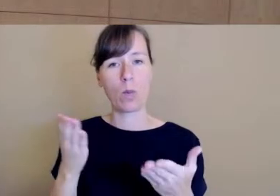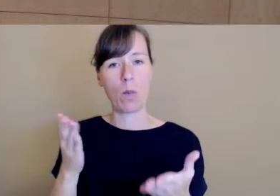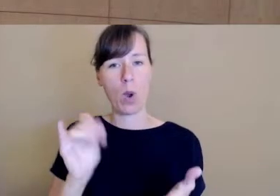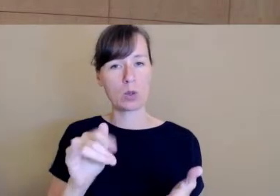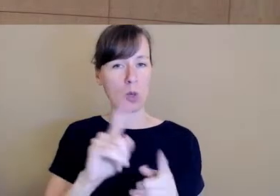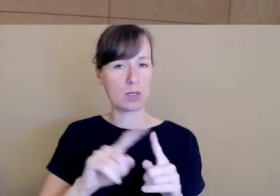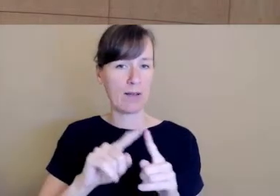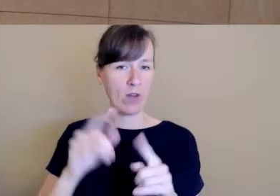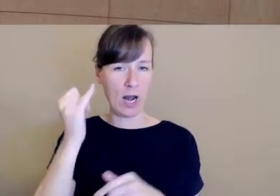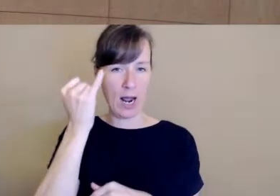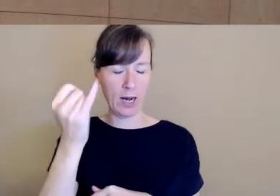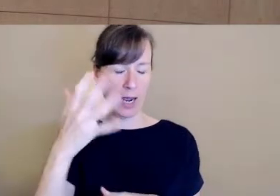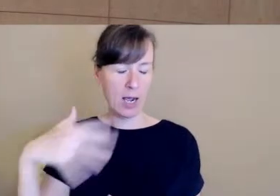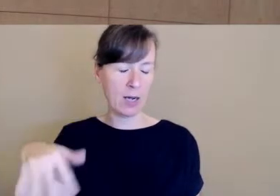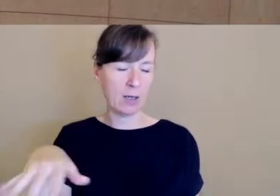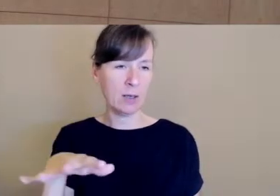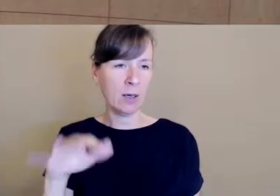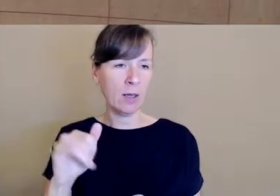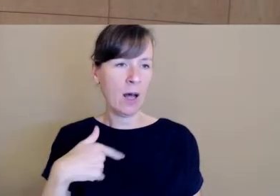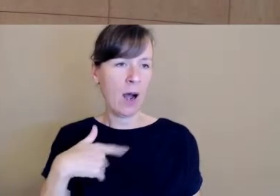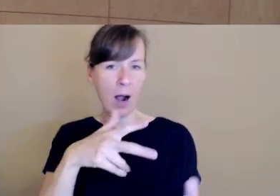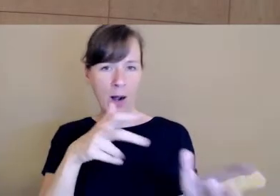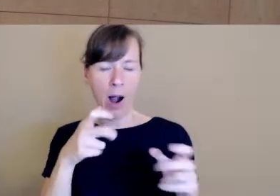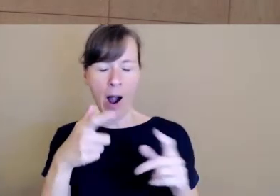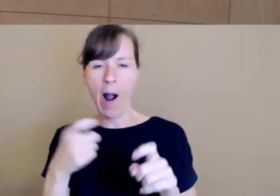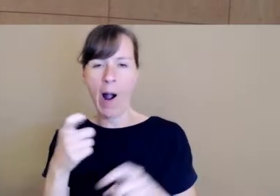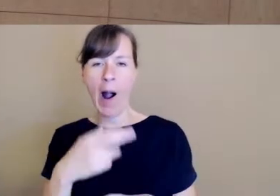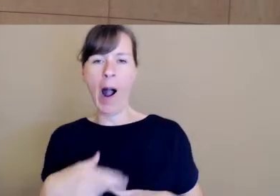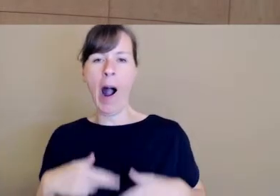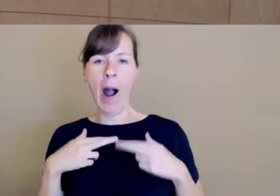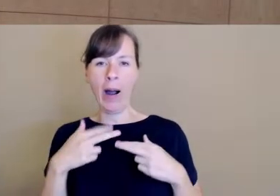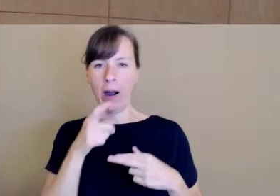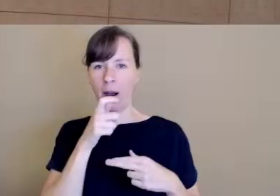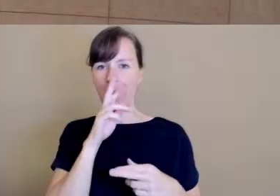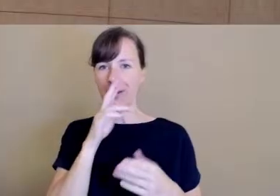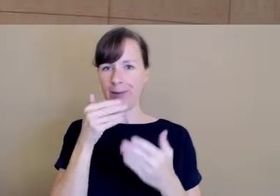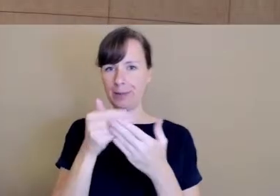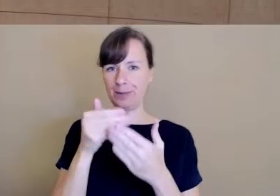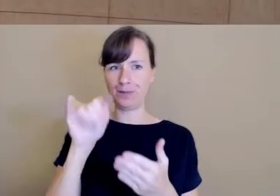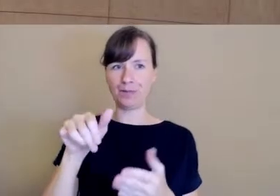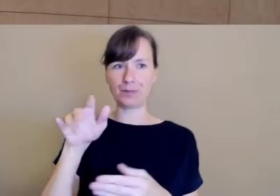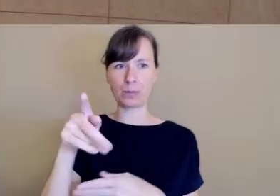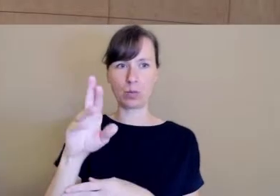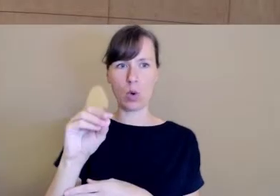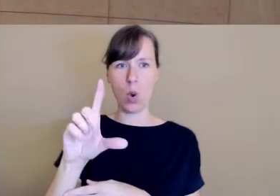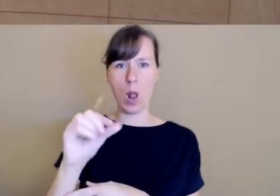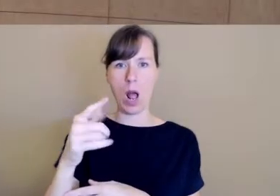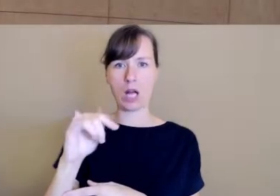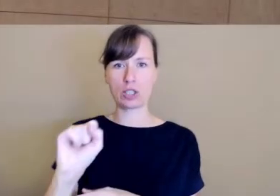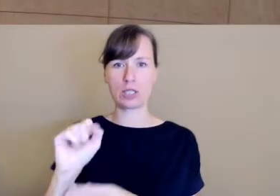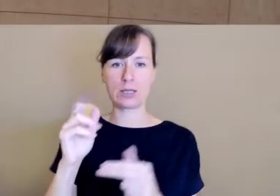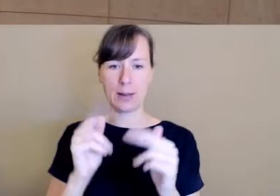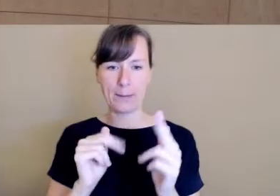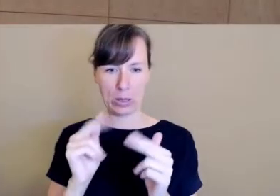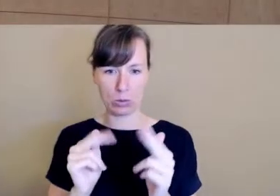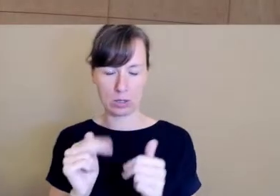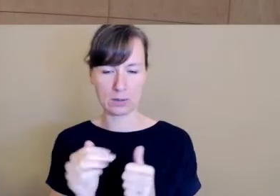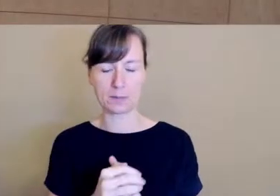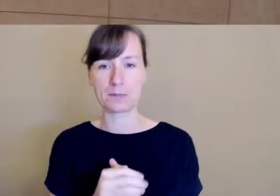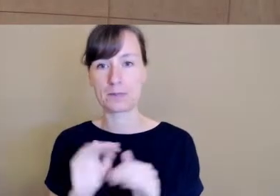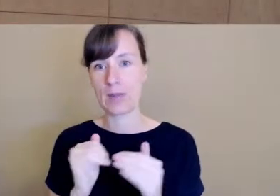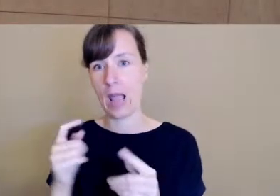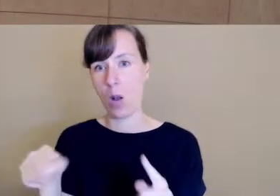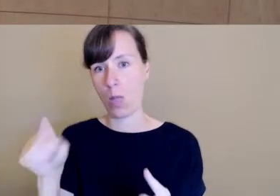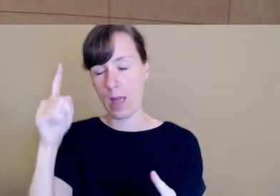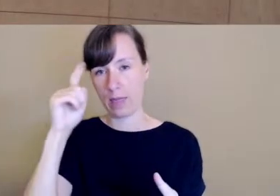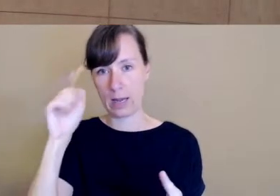distinct ideas I heard from residents who are near the Prologis building, and how they think they could benefit